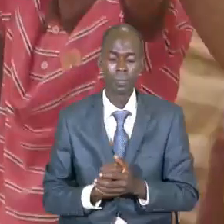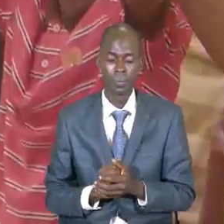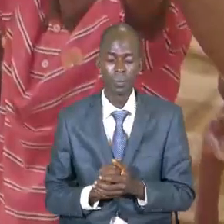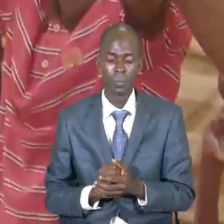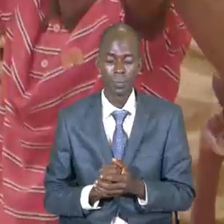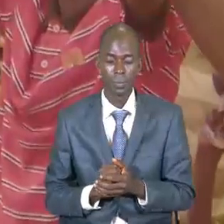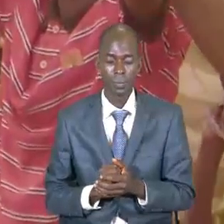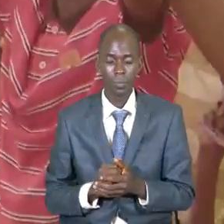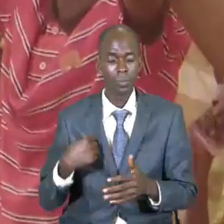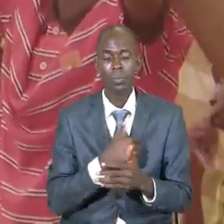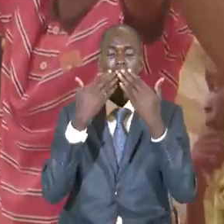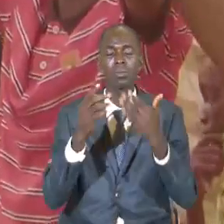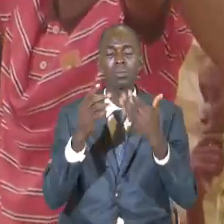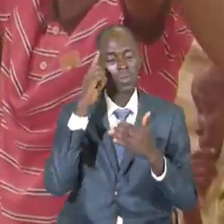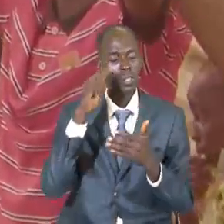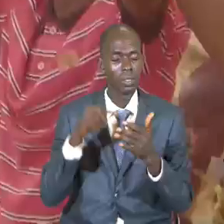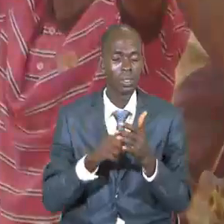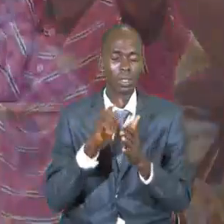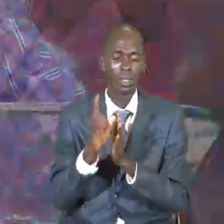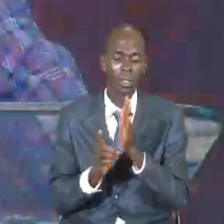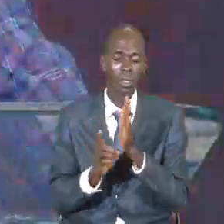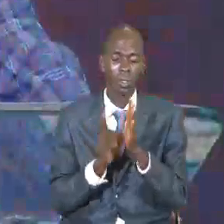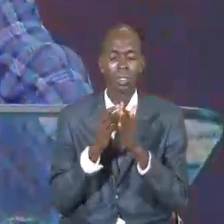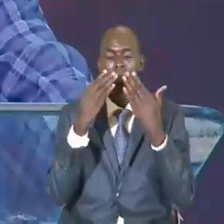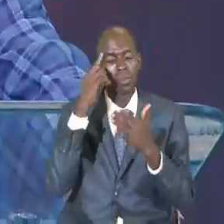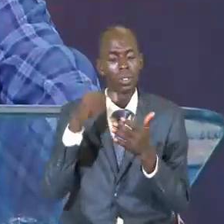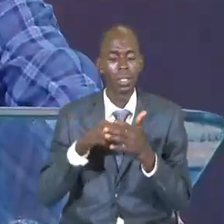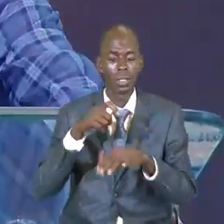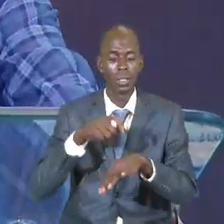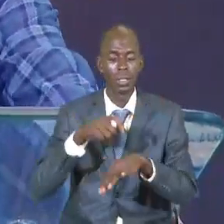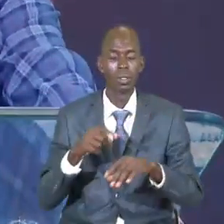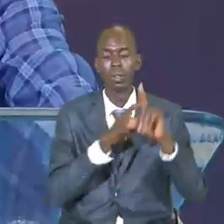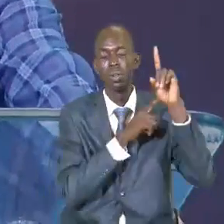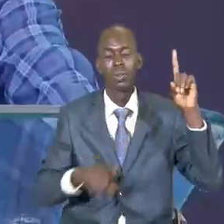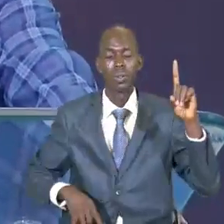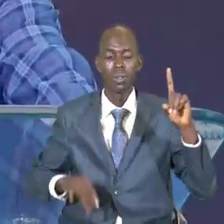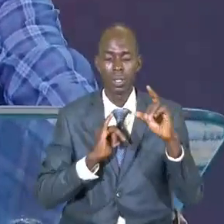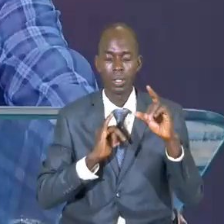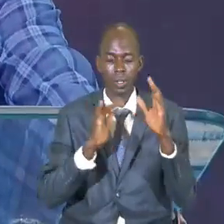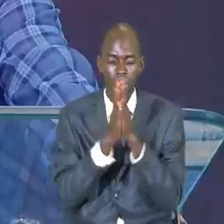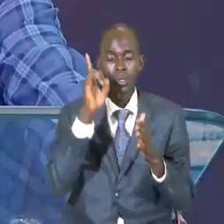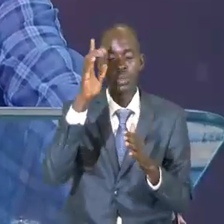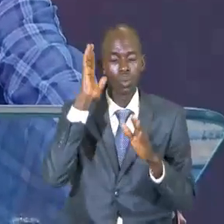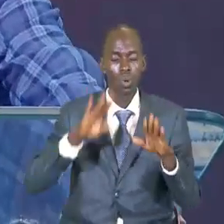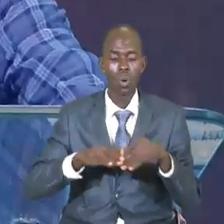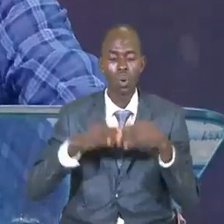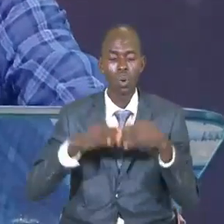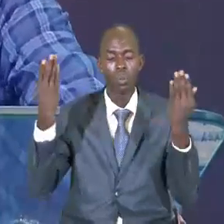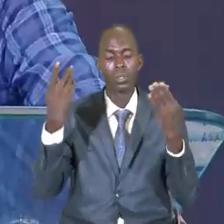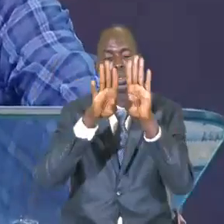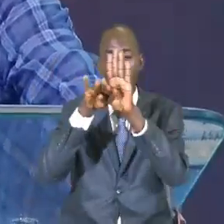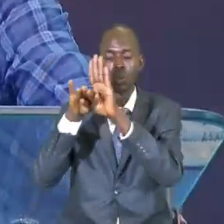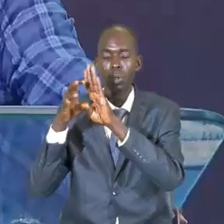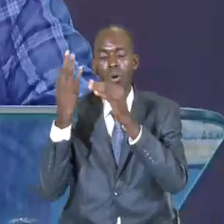thank you for this hour. Thank you for this time. Lord, I pray you open the windows of heaven, shower